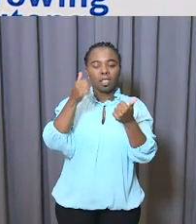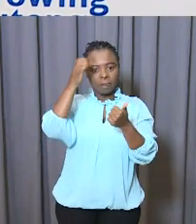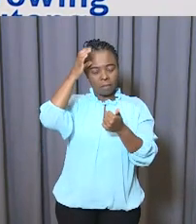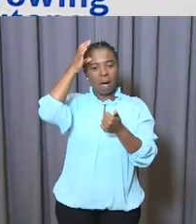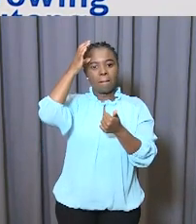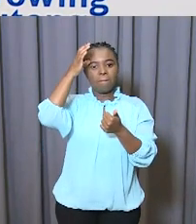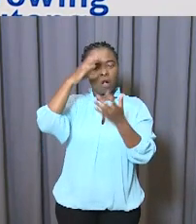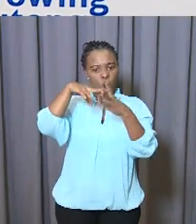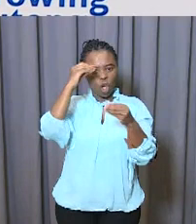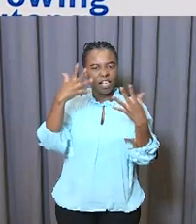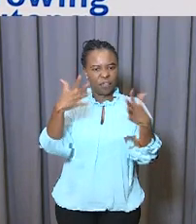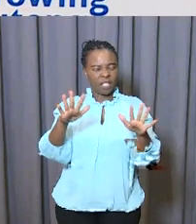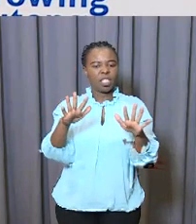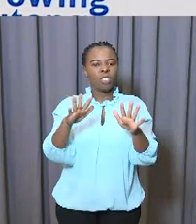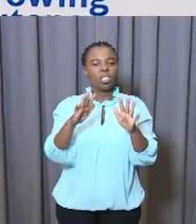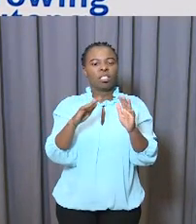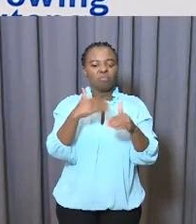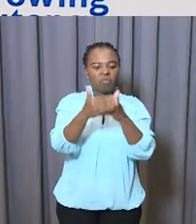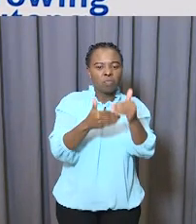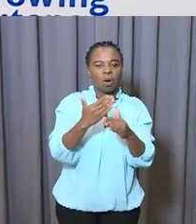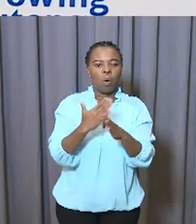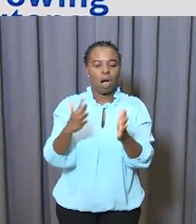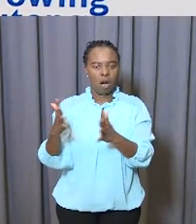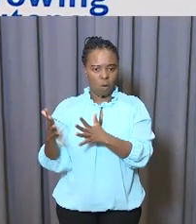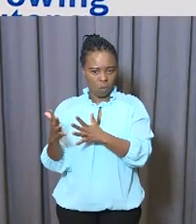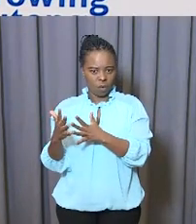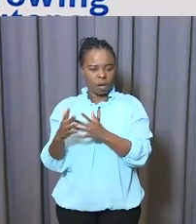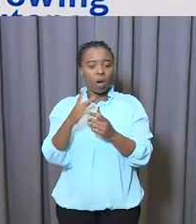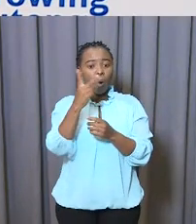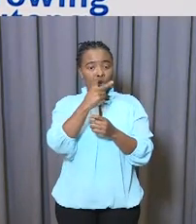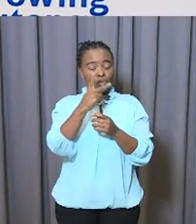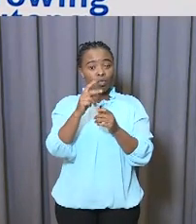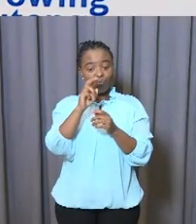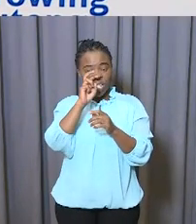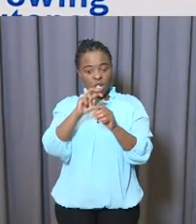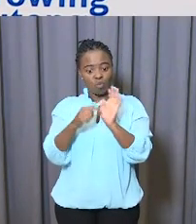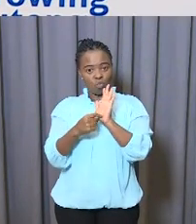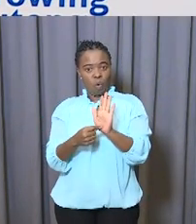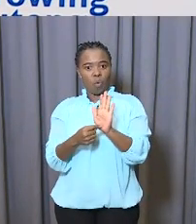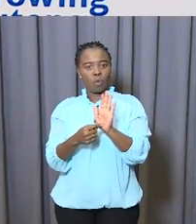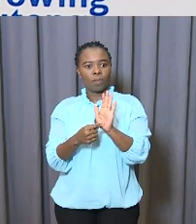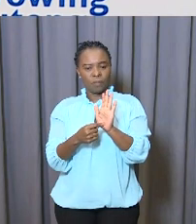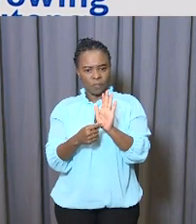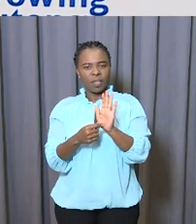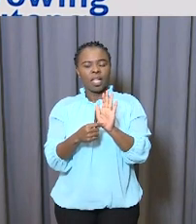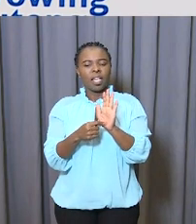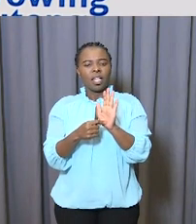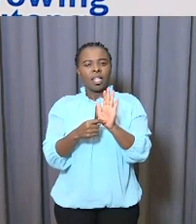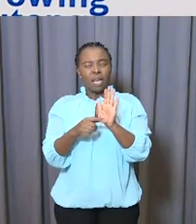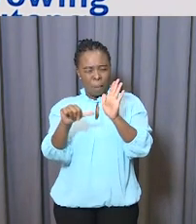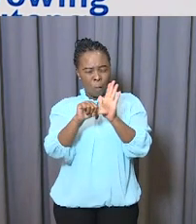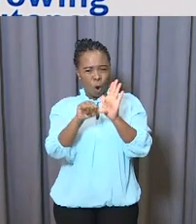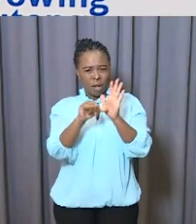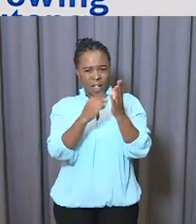methods and habits, and also we should demonstrate that we have a better control of imported